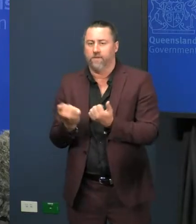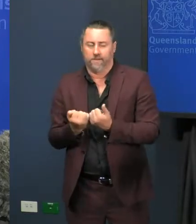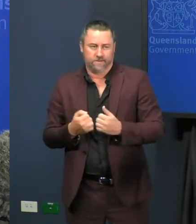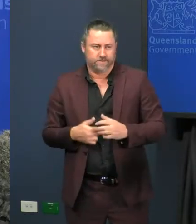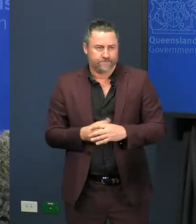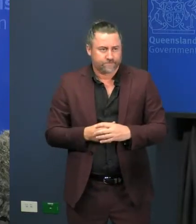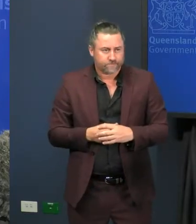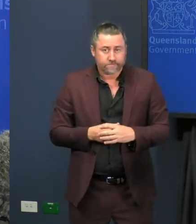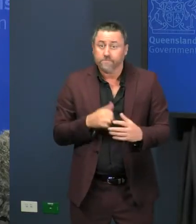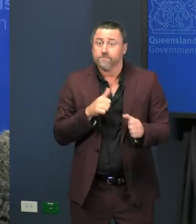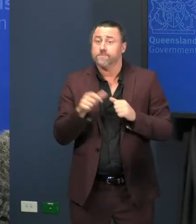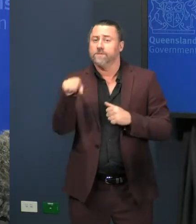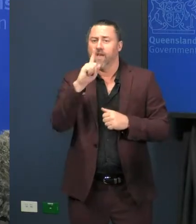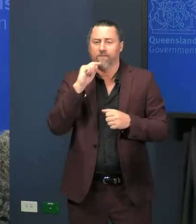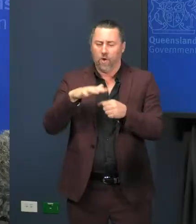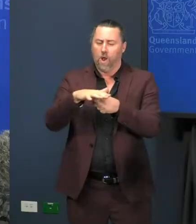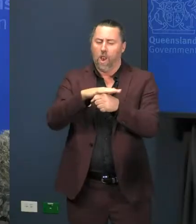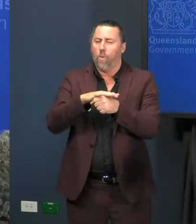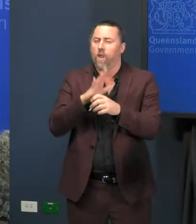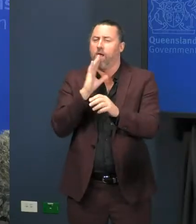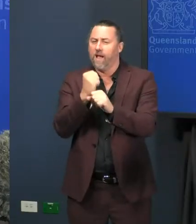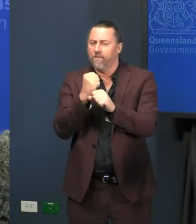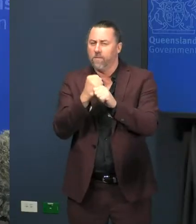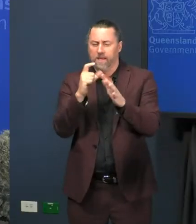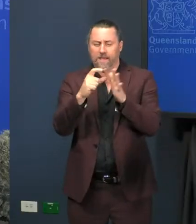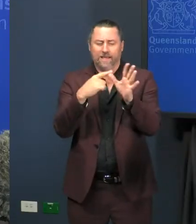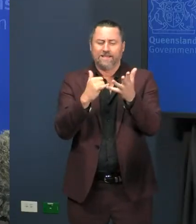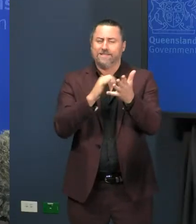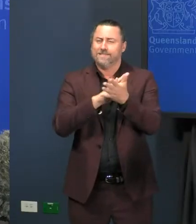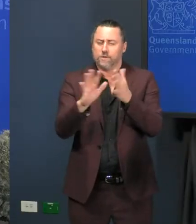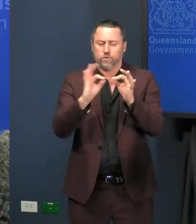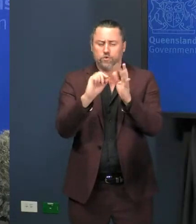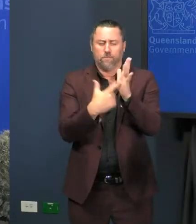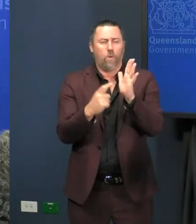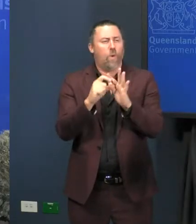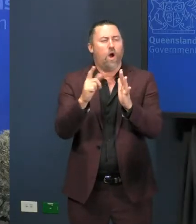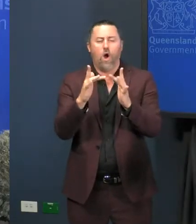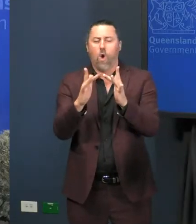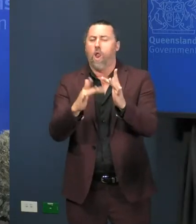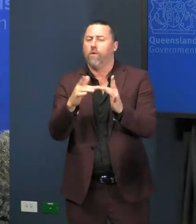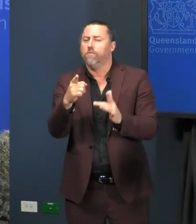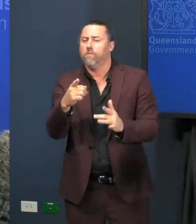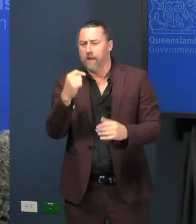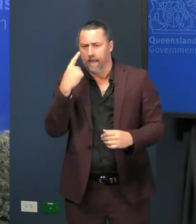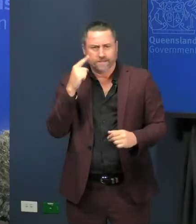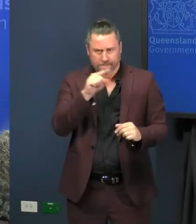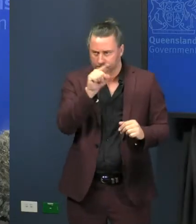that is our local government dashboards, our disaster dashboards for the local government area.